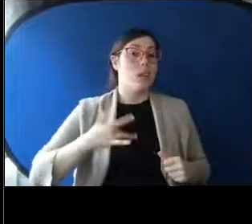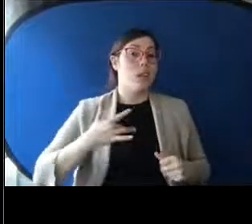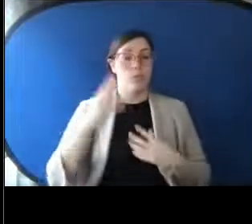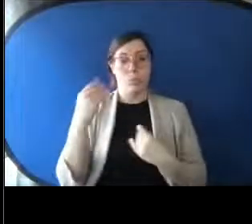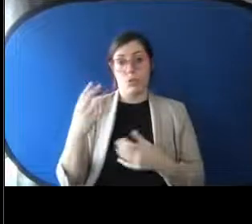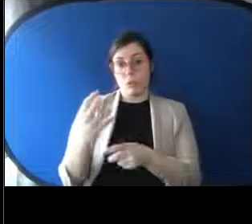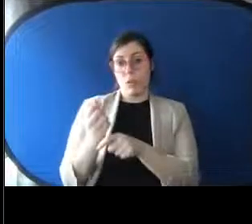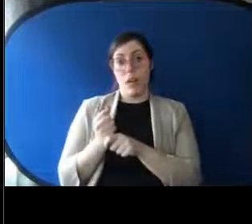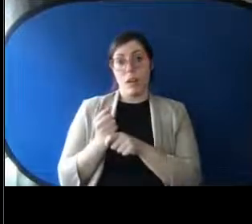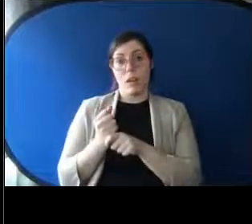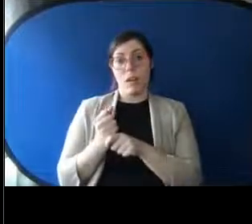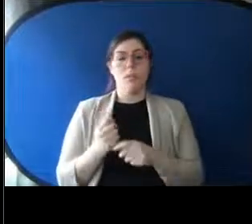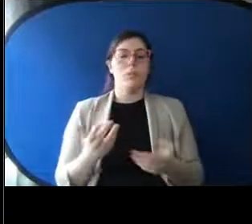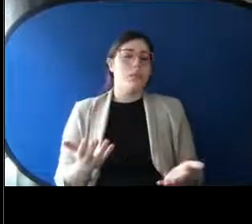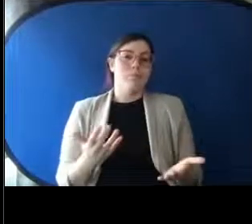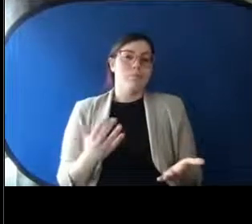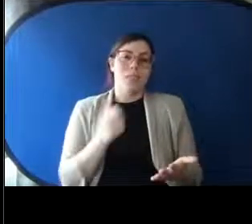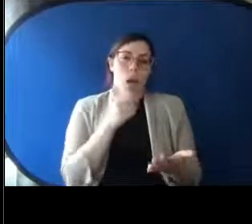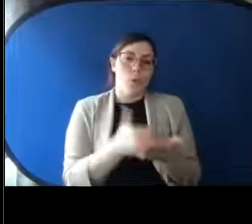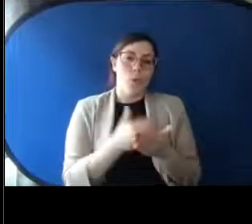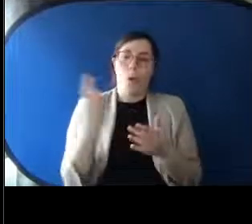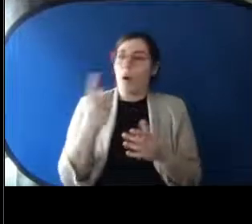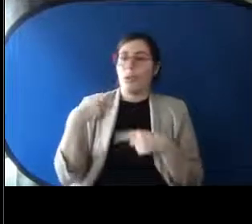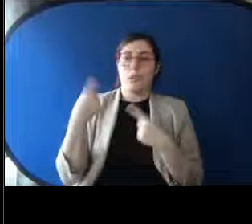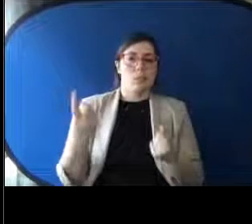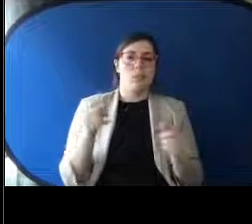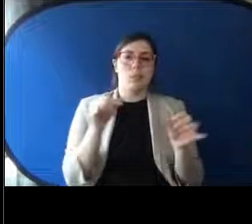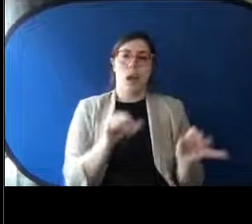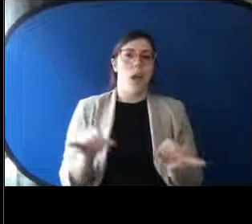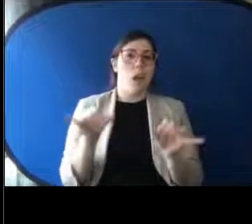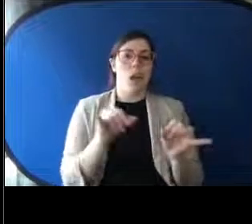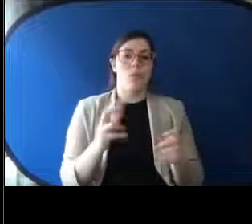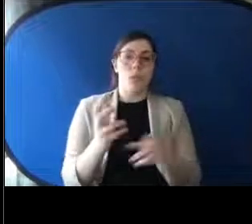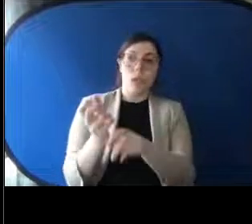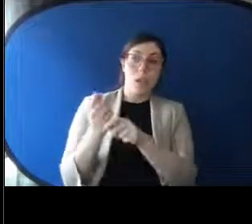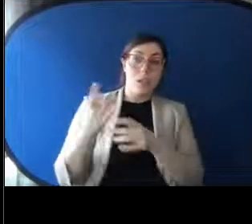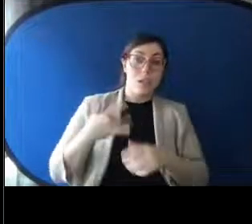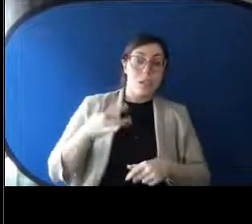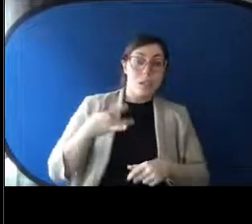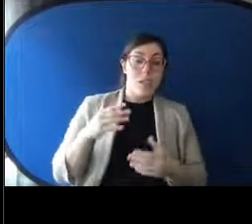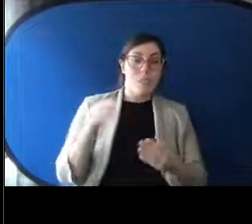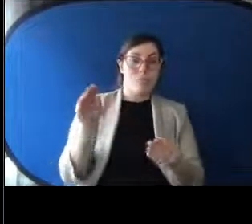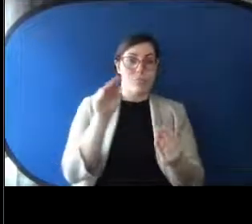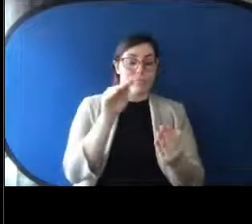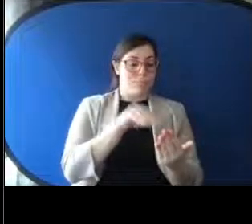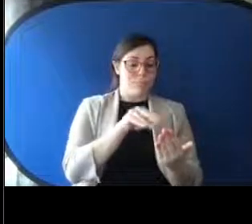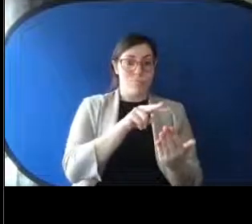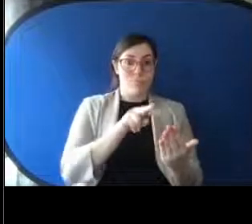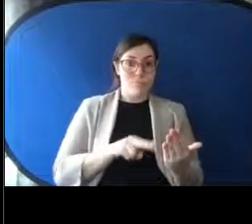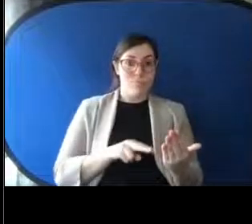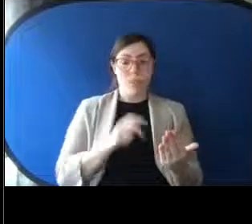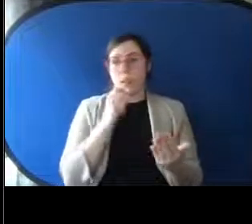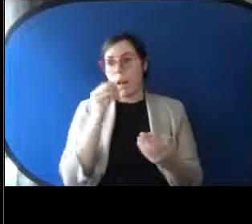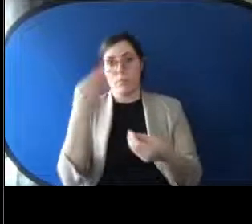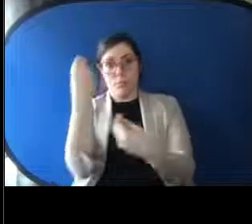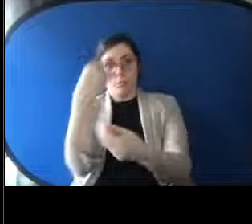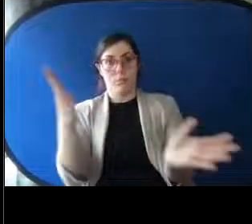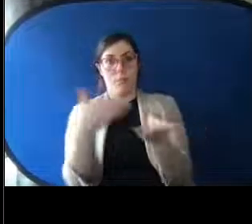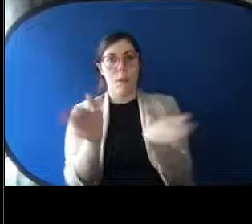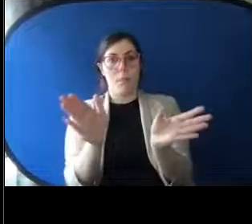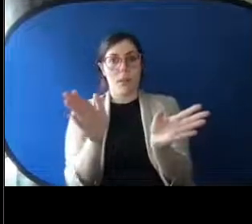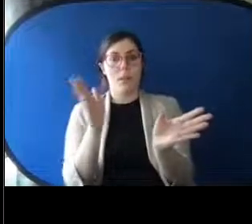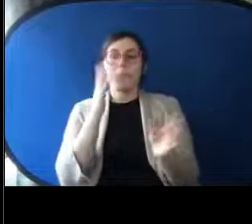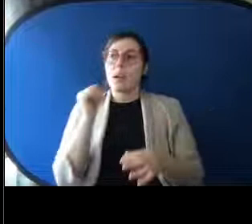receive. And that's nothing new. We've always handled sensitive data submissions. This is data not for public archive due to